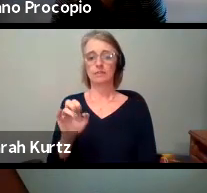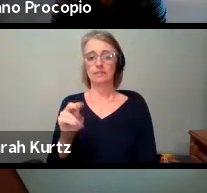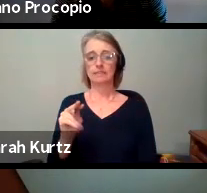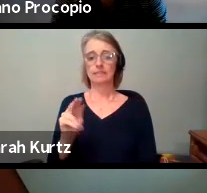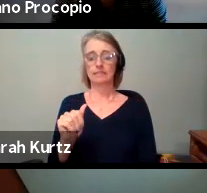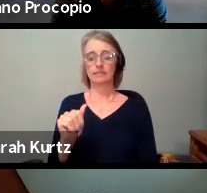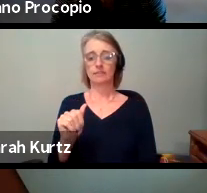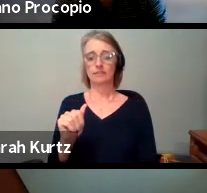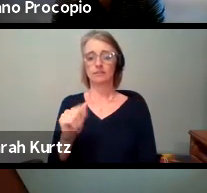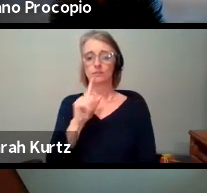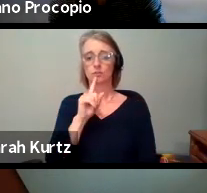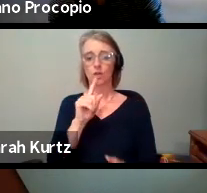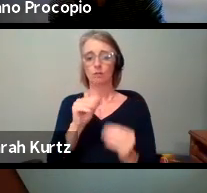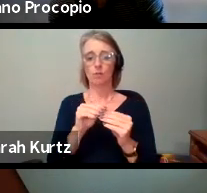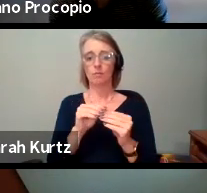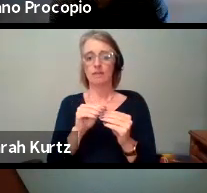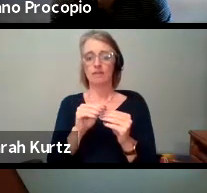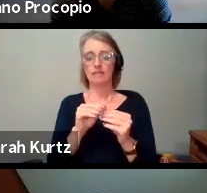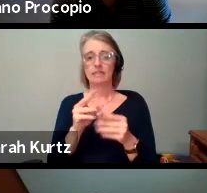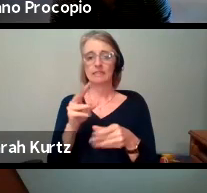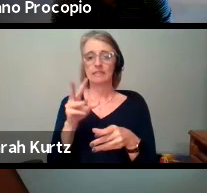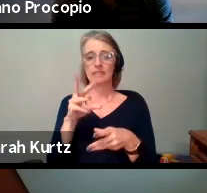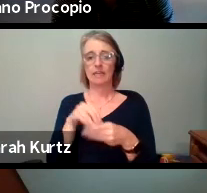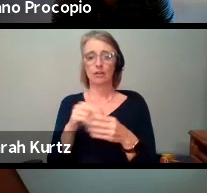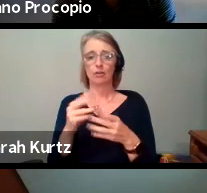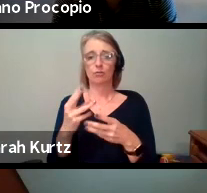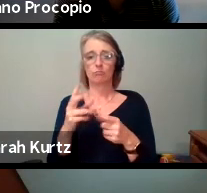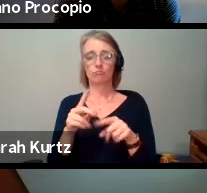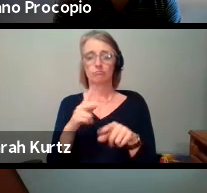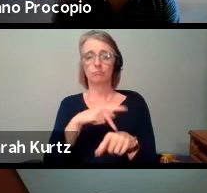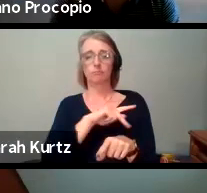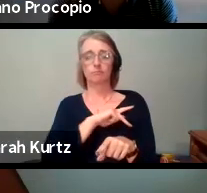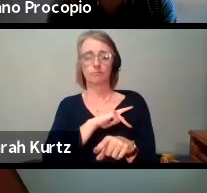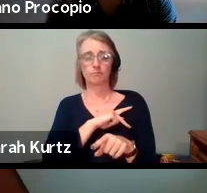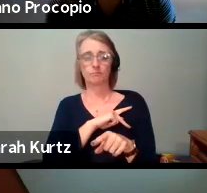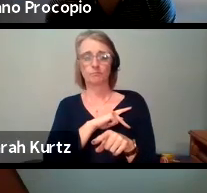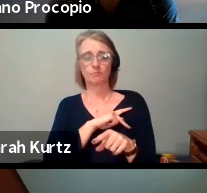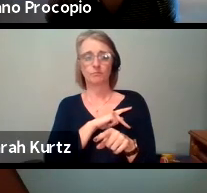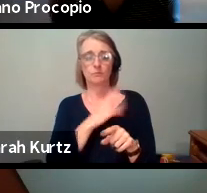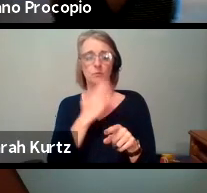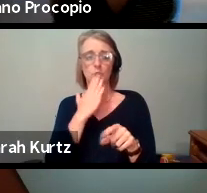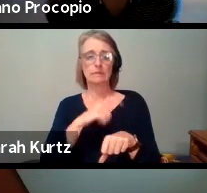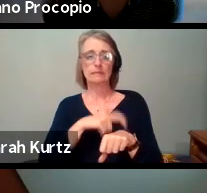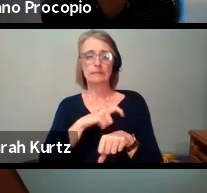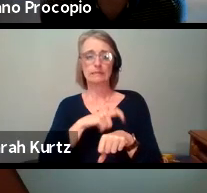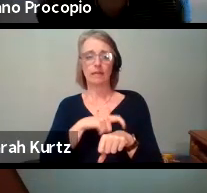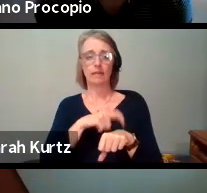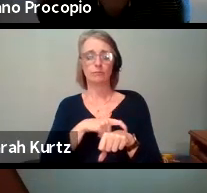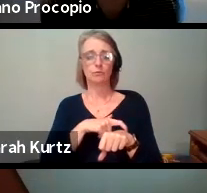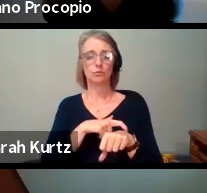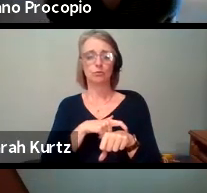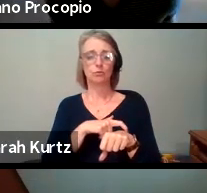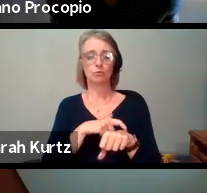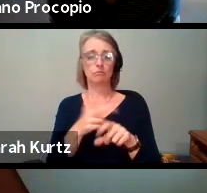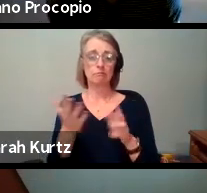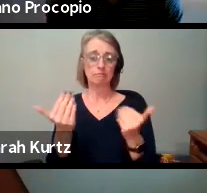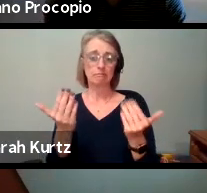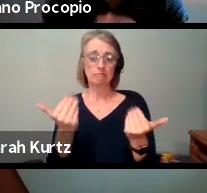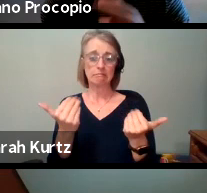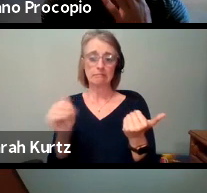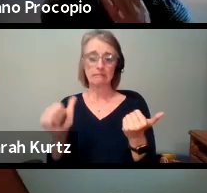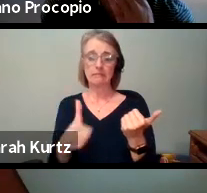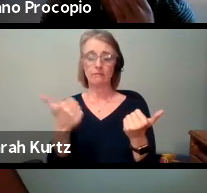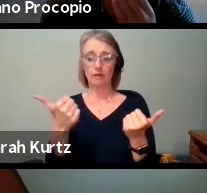into the interpersonal. But we've been talking about many of the levels. And so I think this is a good time to solicit additional items